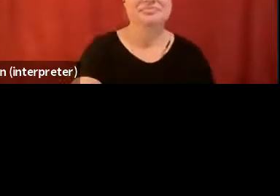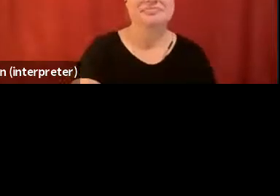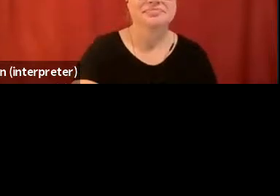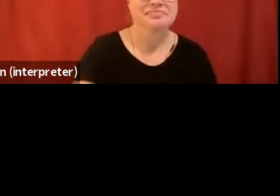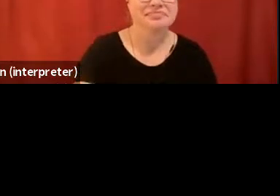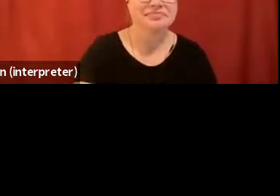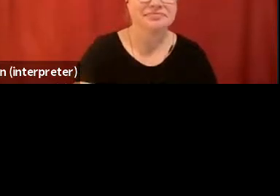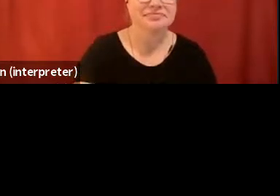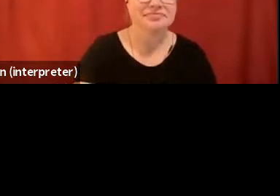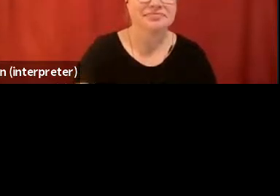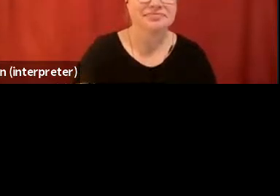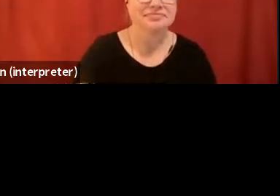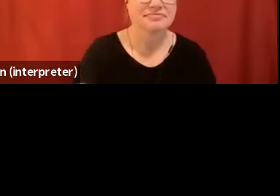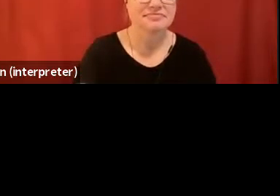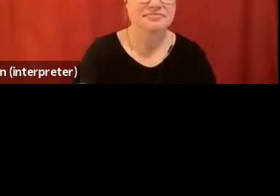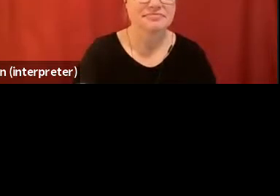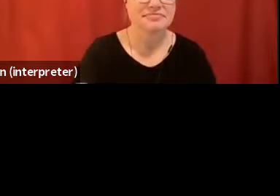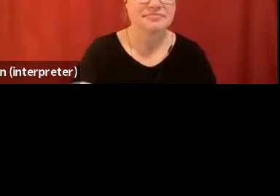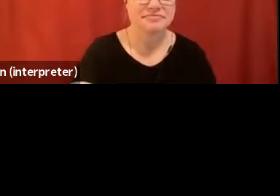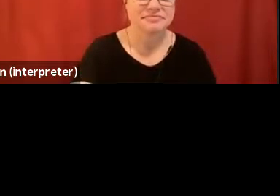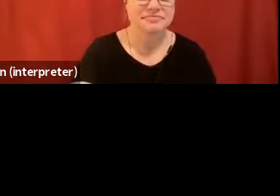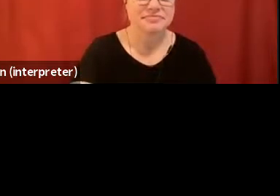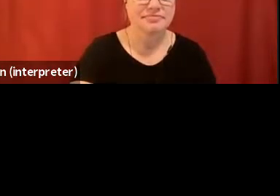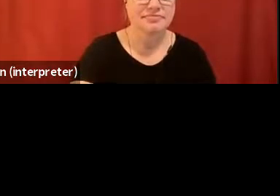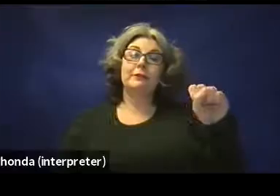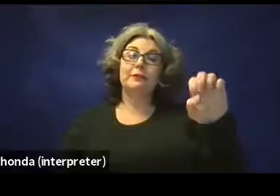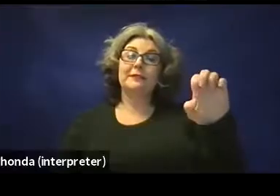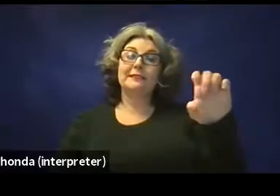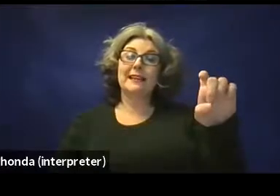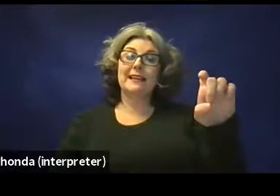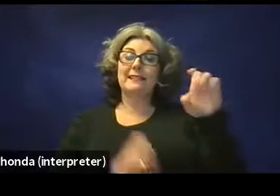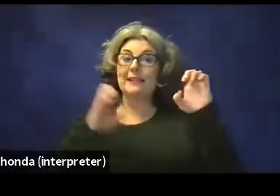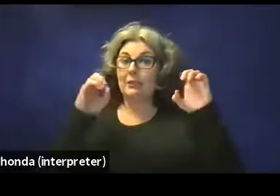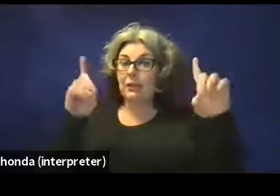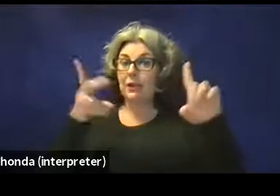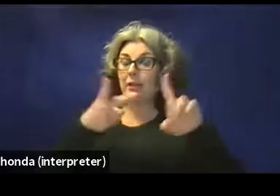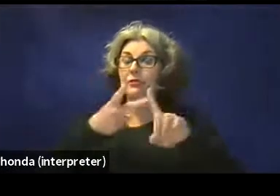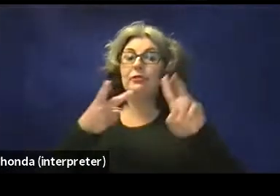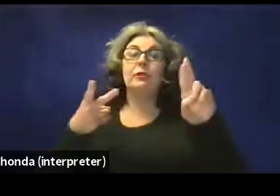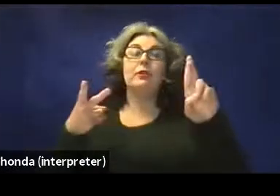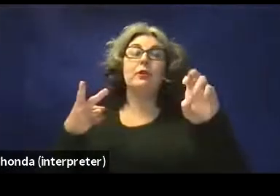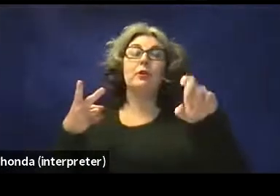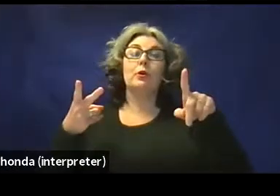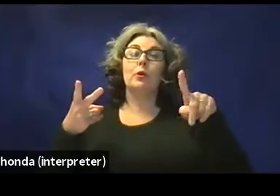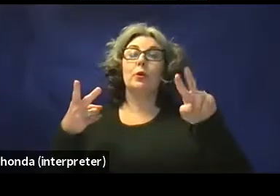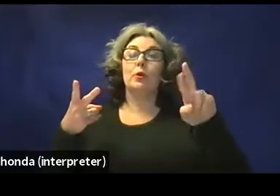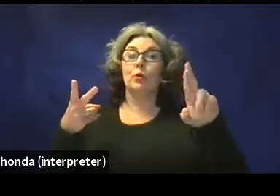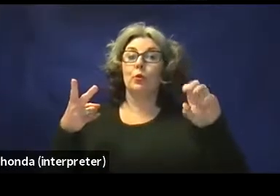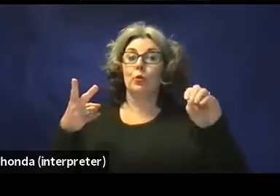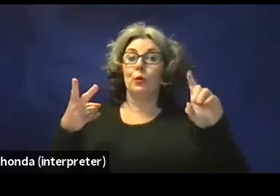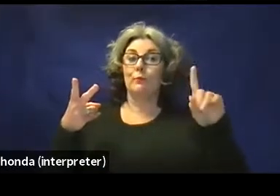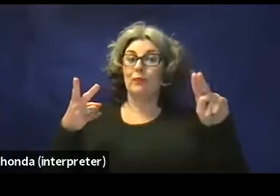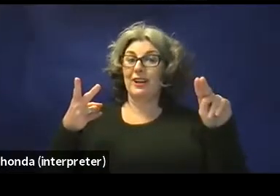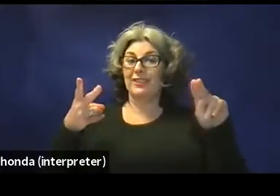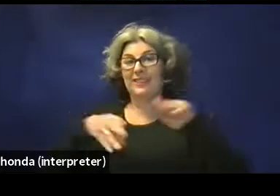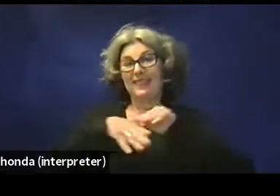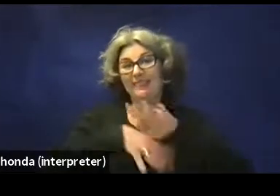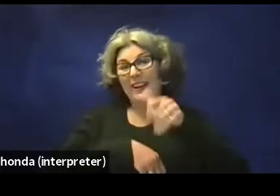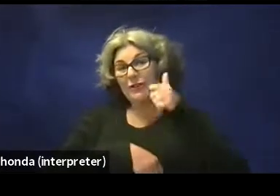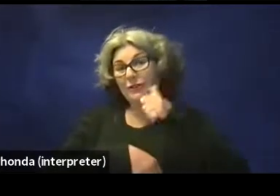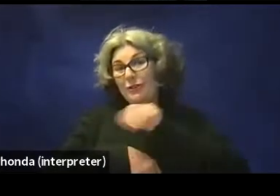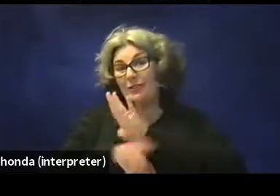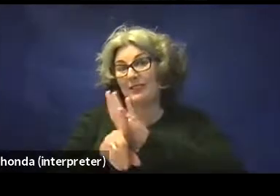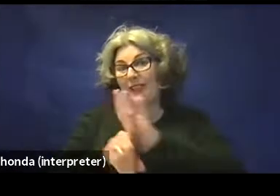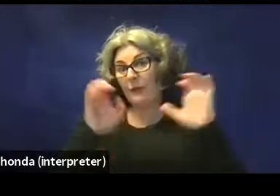related to sex education and reproduction and those sorts of issues, which of course affect girls and their